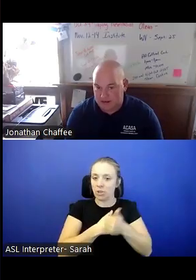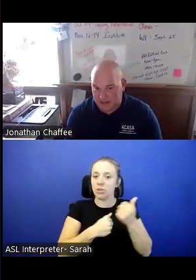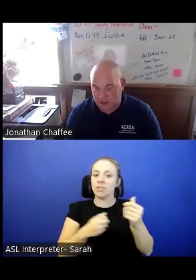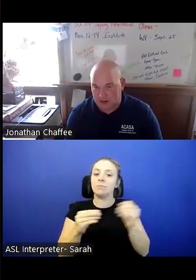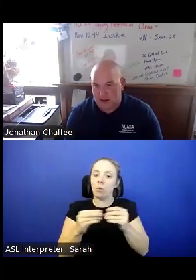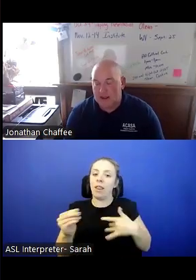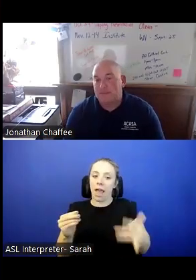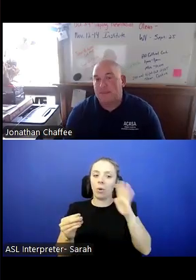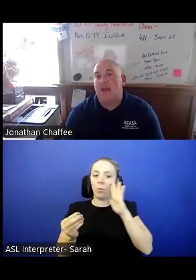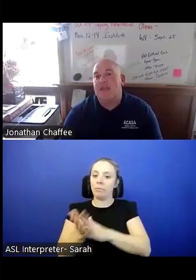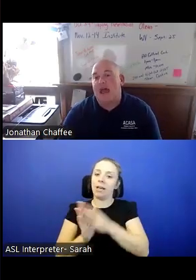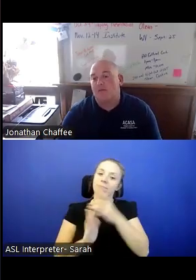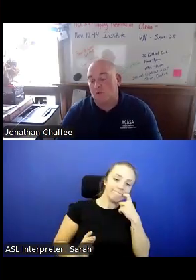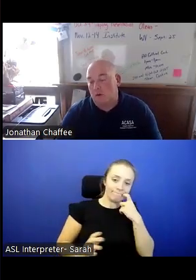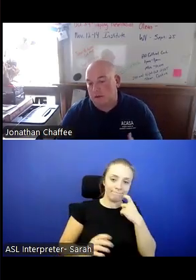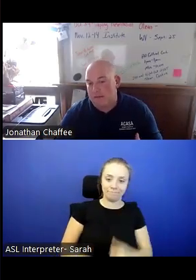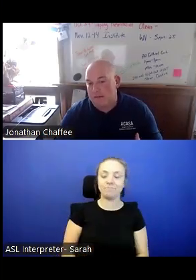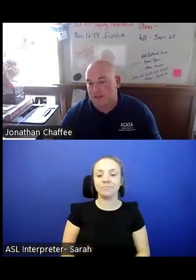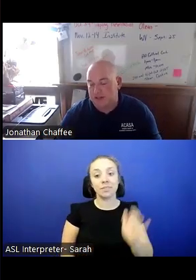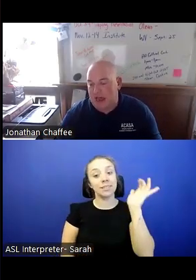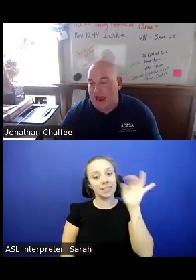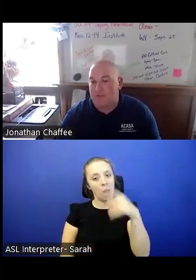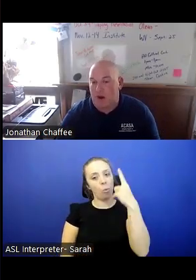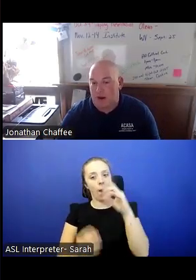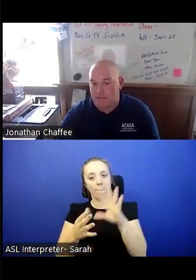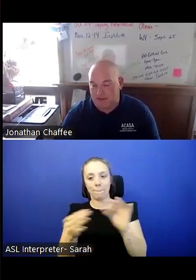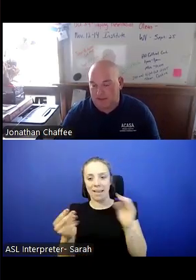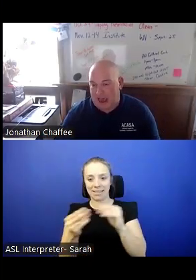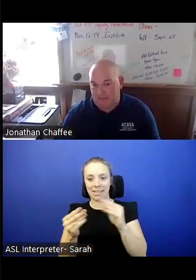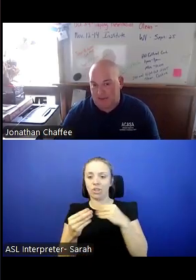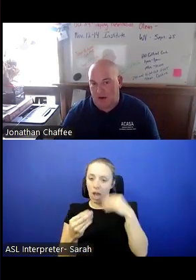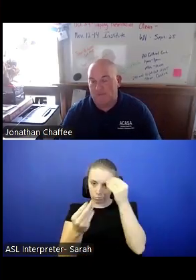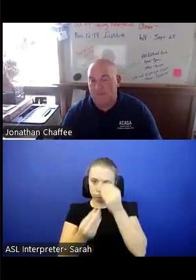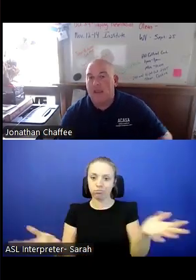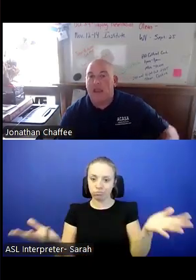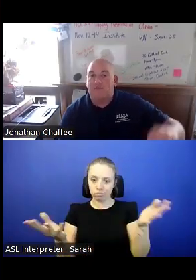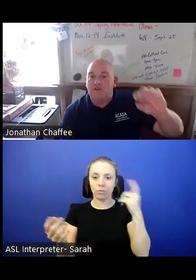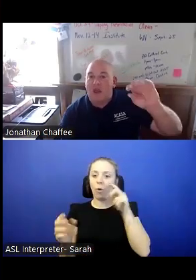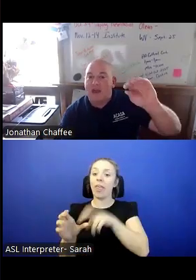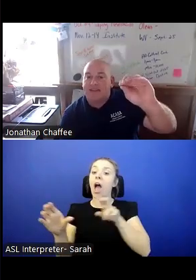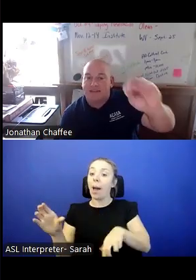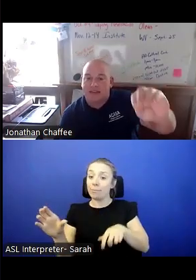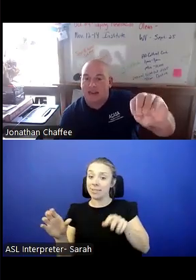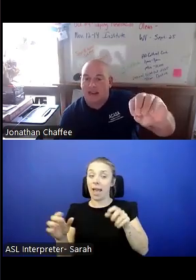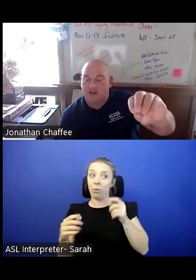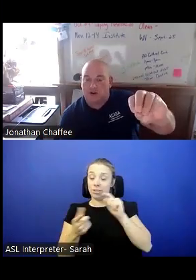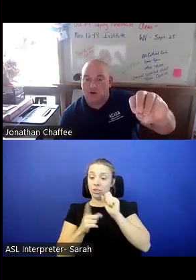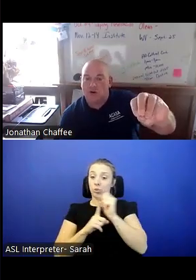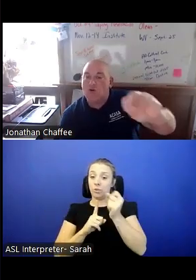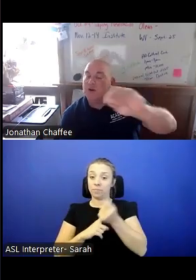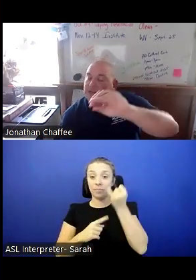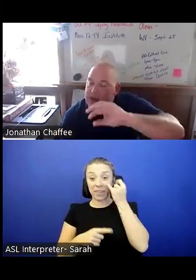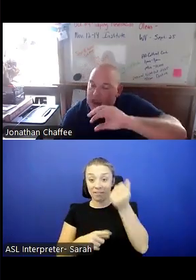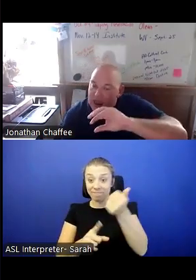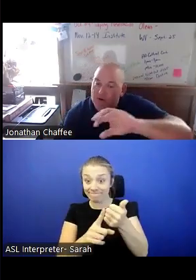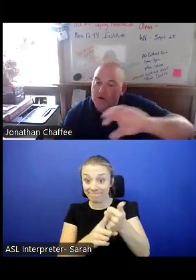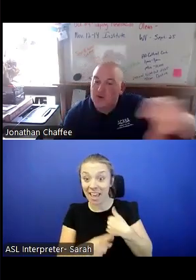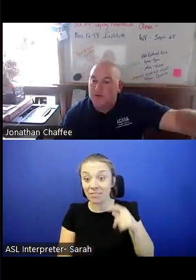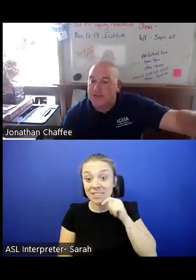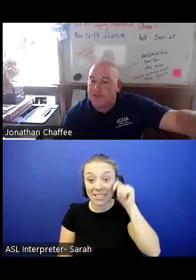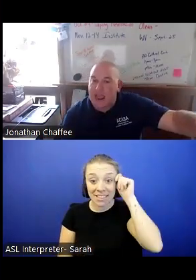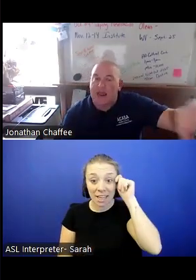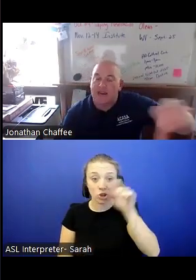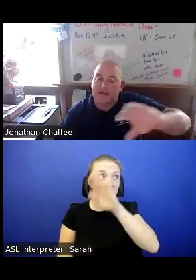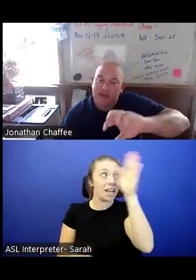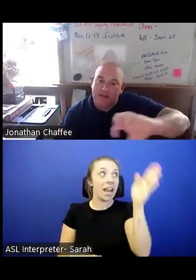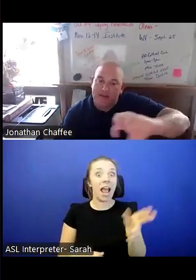in addiction. And that was one of the messages I brought about the opt-out. If you have a teenager who has never